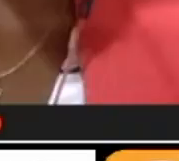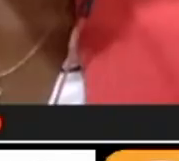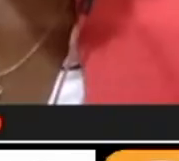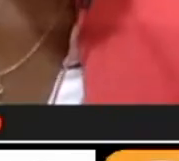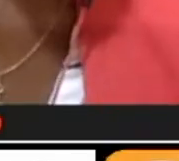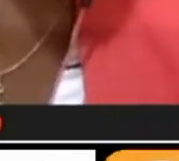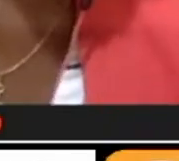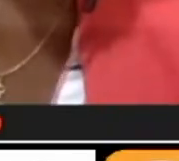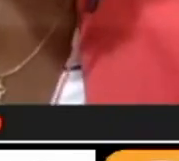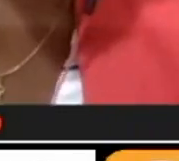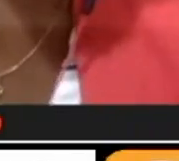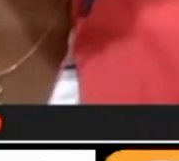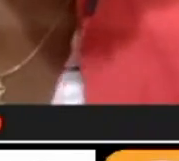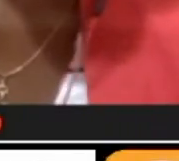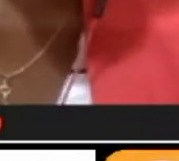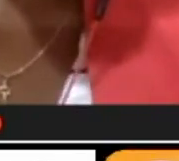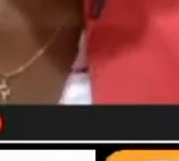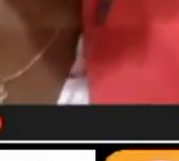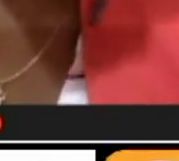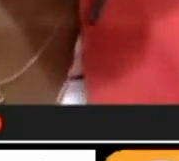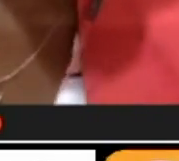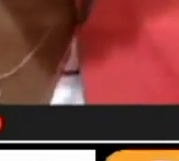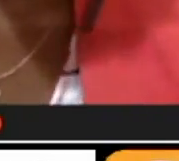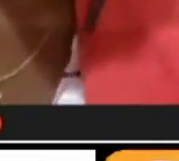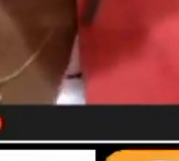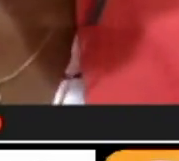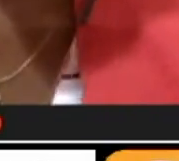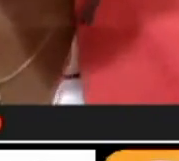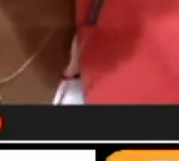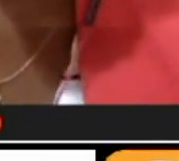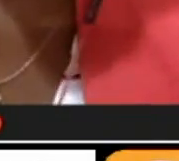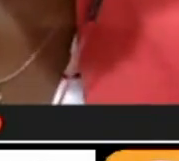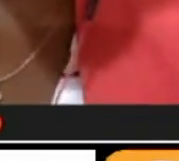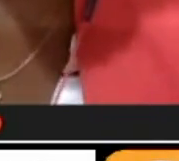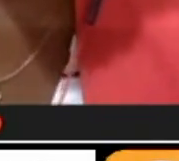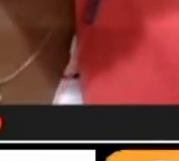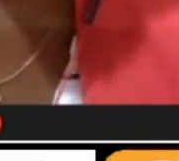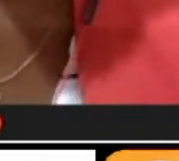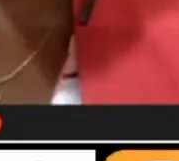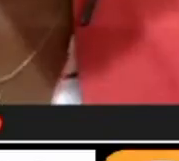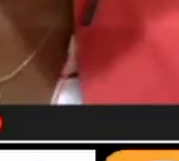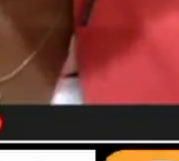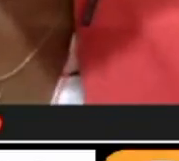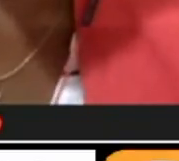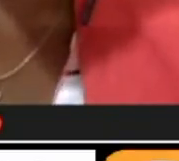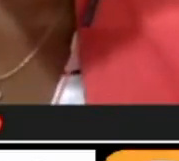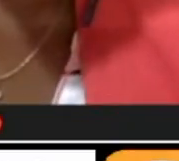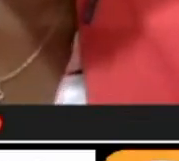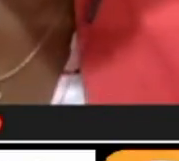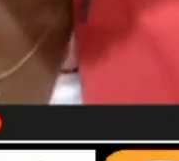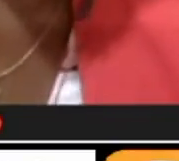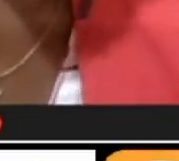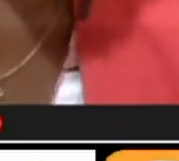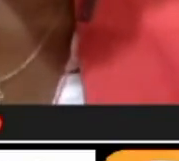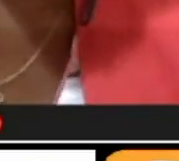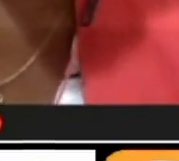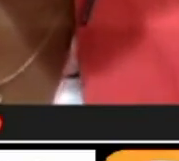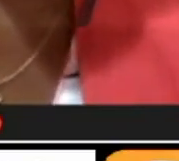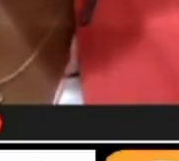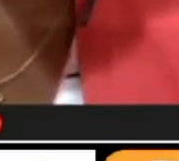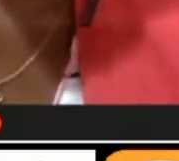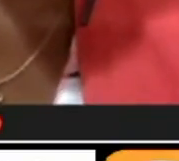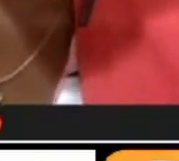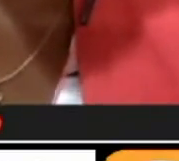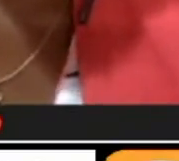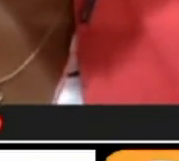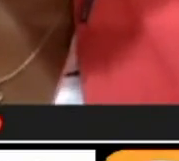Ivermectin, the name of that drug, which we keep seeing in the WhatsApp forwards, you've said don't keep it. It won't help. What about oximeters and thermometers